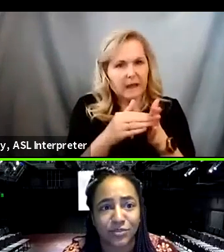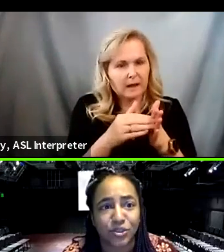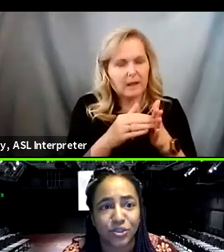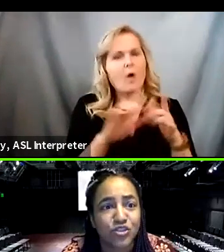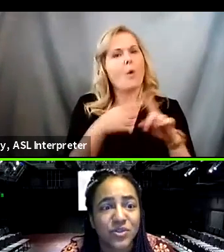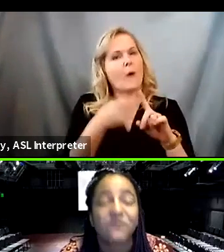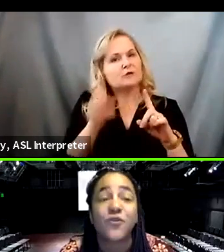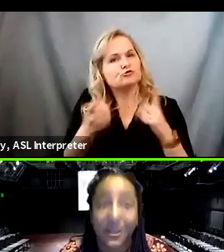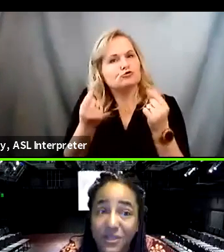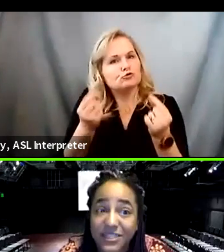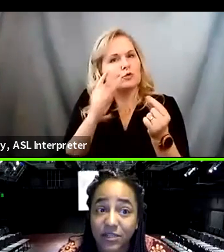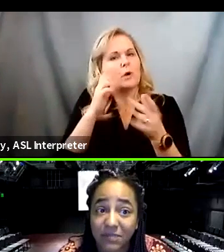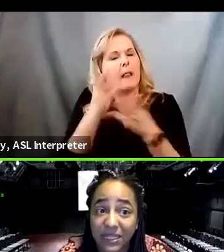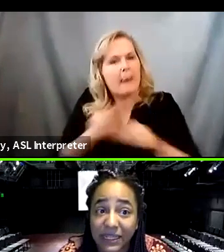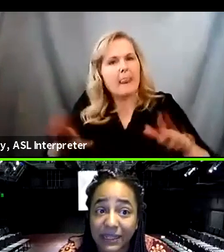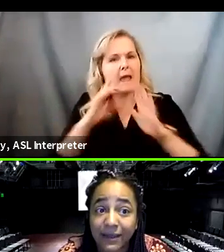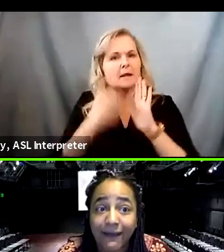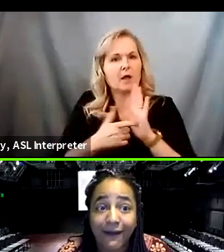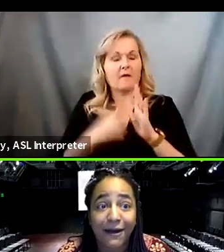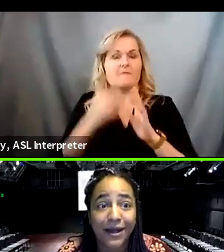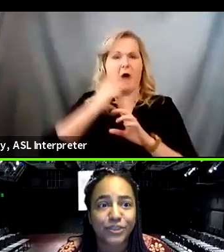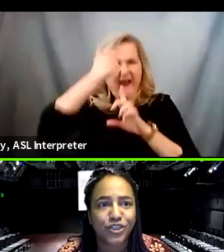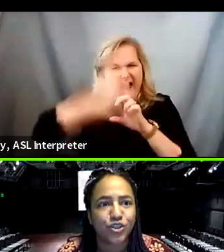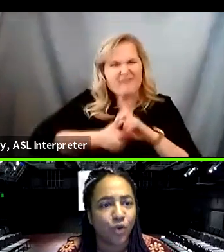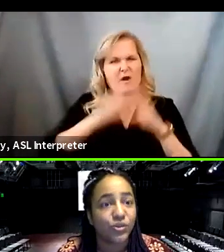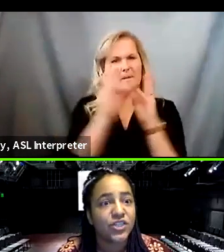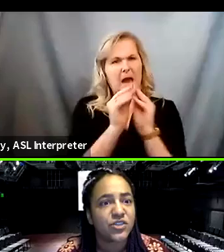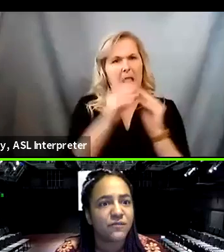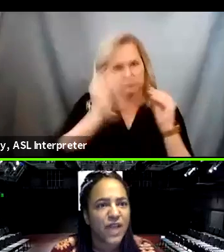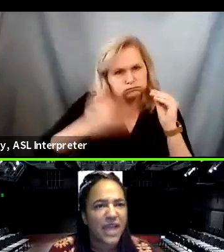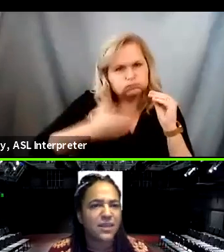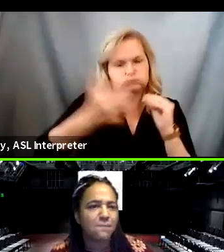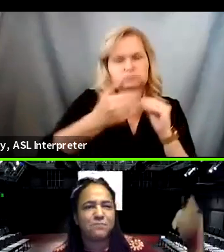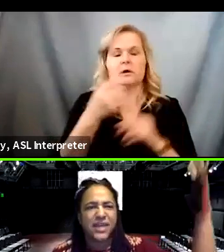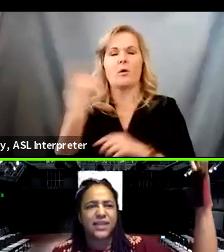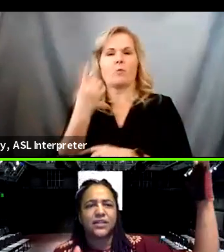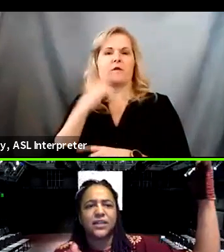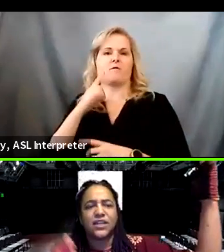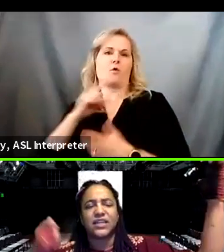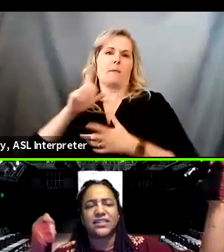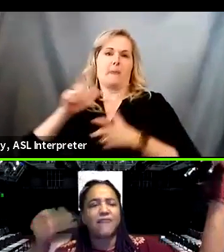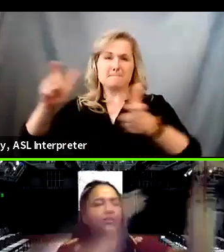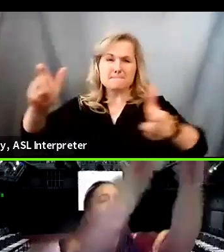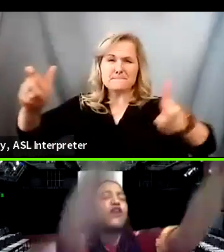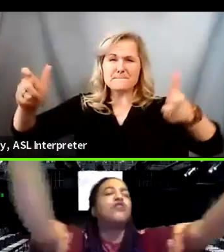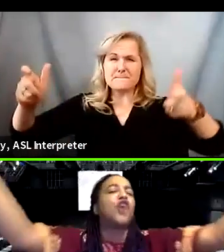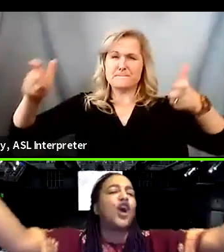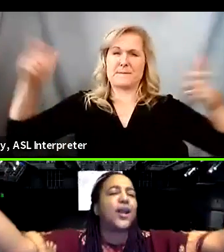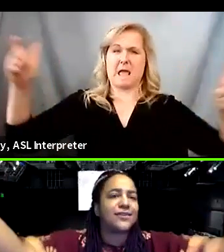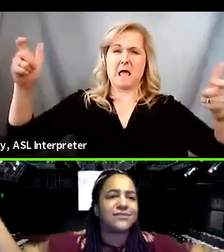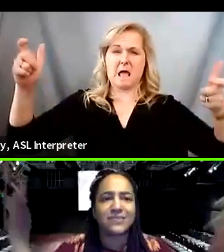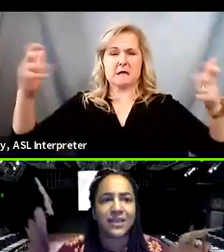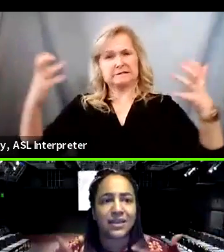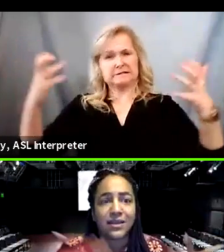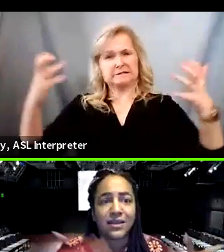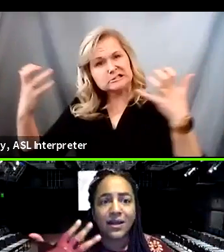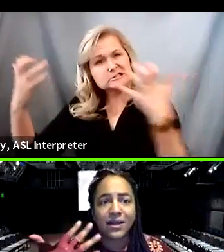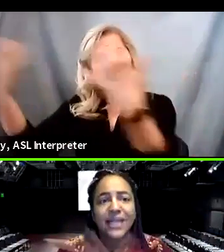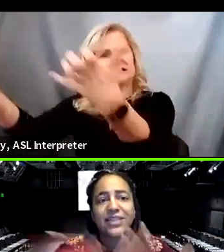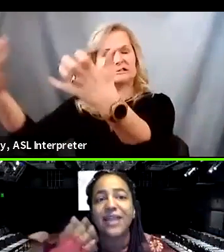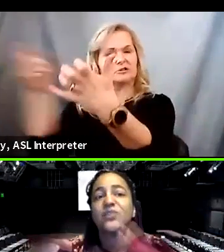land acknowledgement? Should you do them for every single meeting? Should you only do them for like the big things that have a large audience?